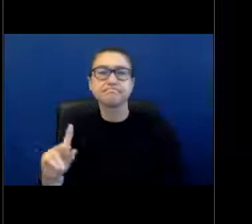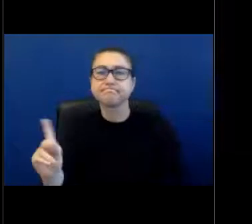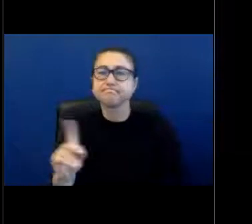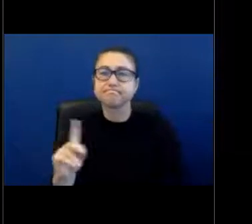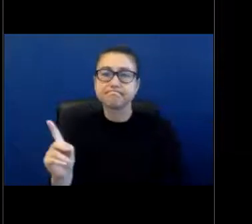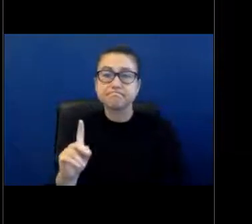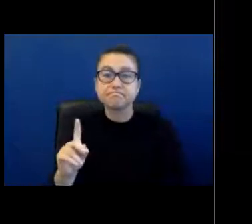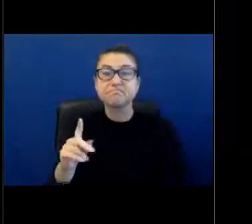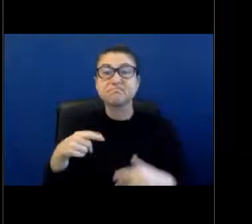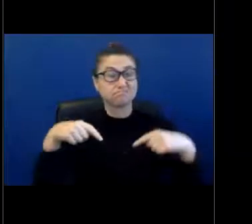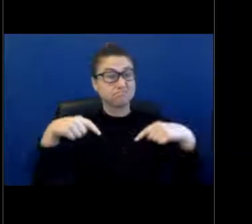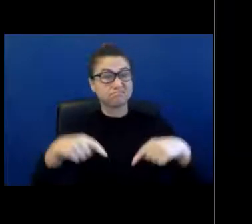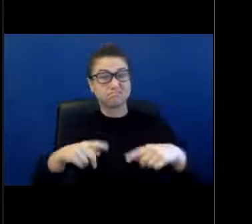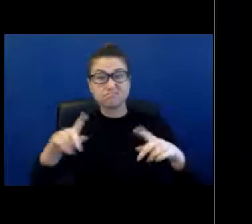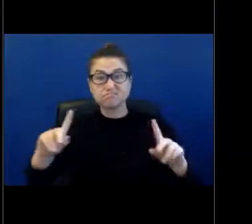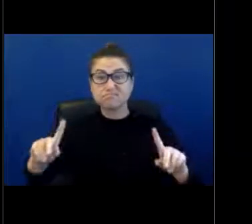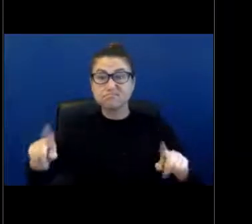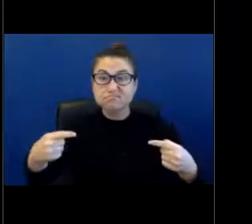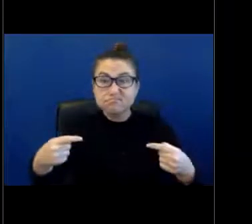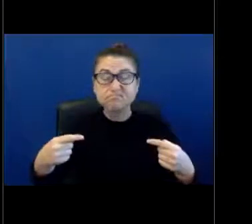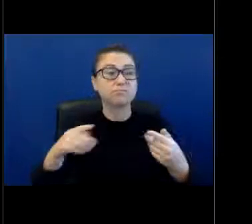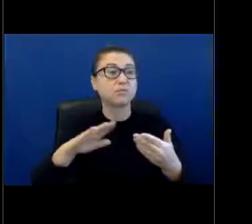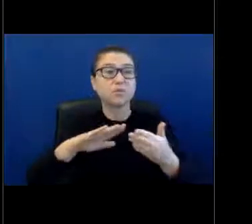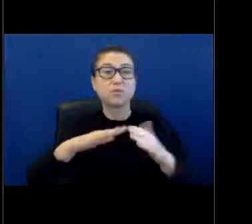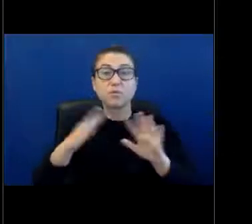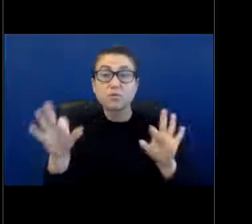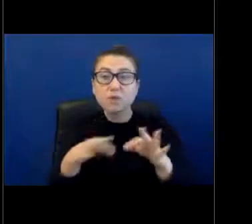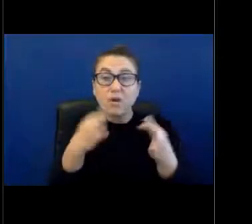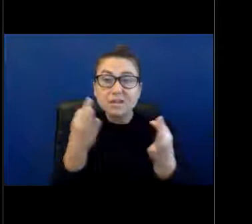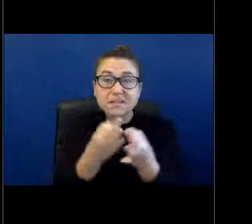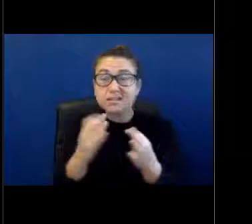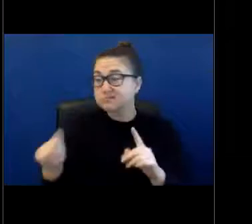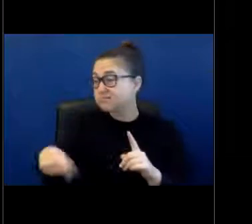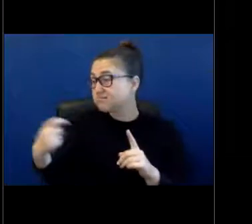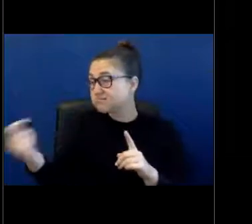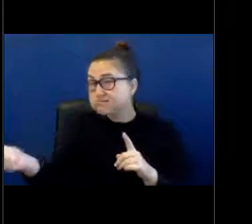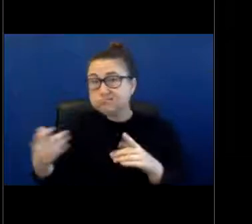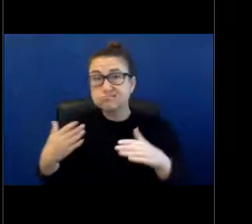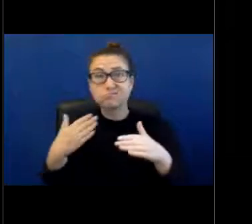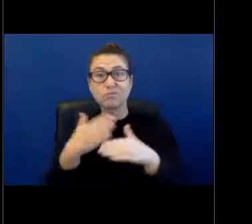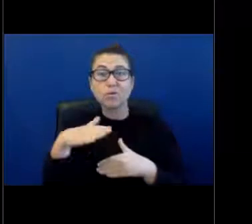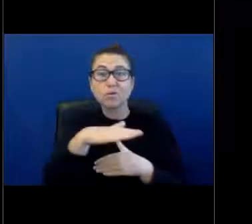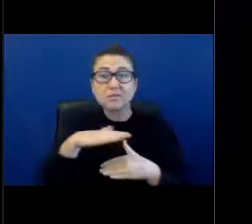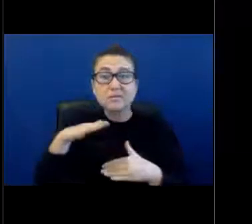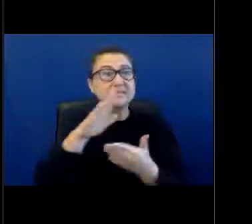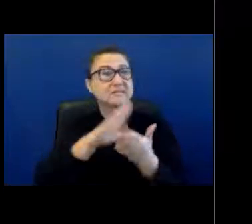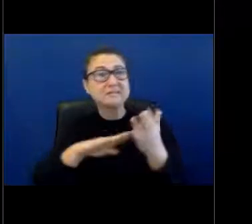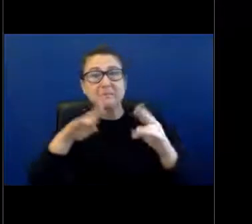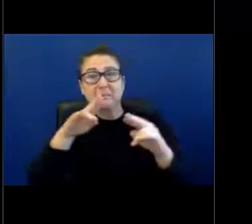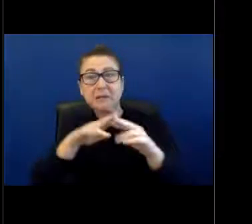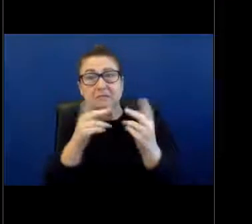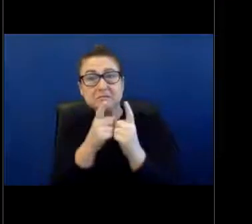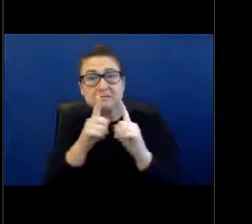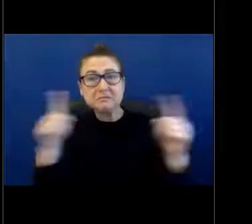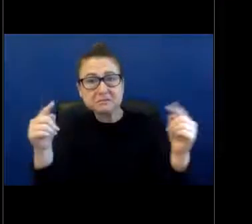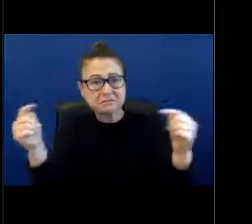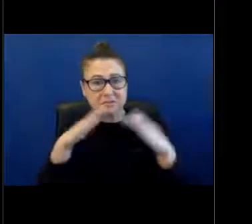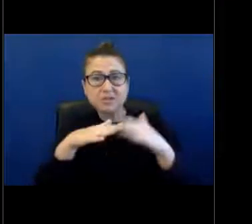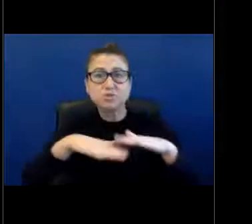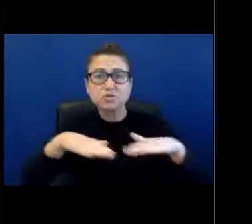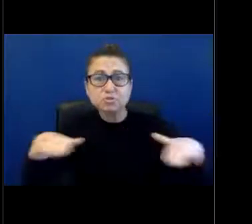disputes, workplace, community organisations, parenting plans, property settlements, money